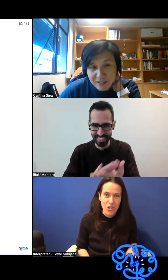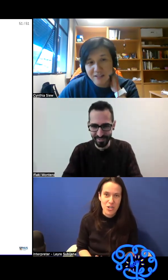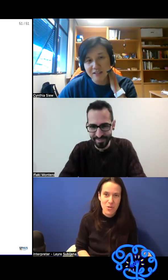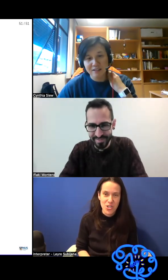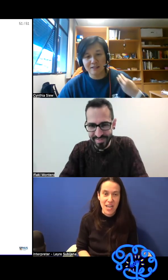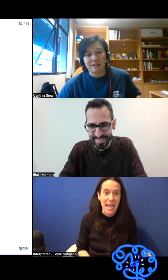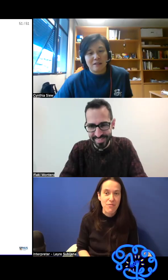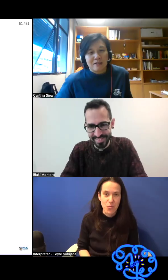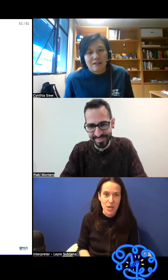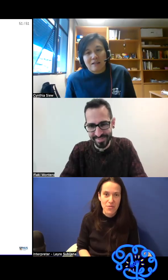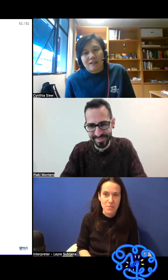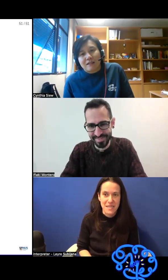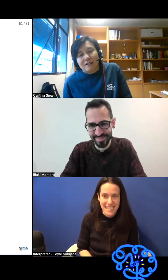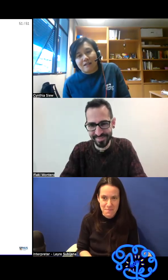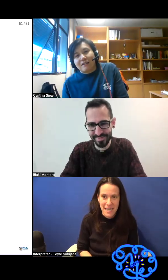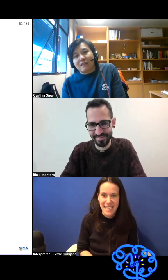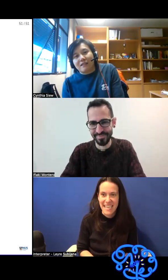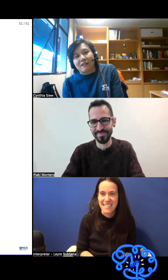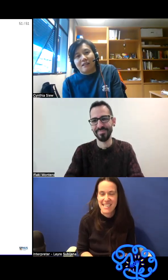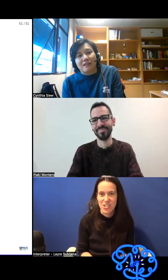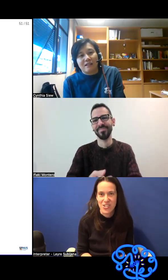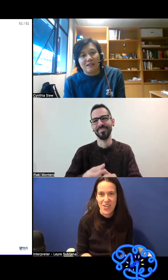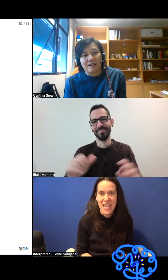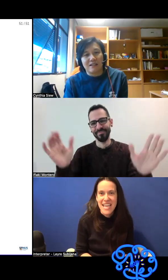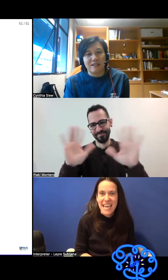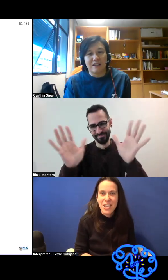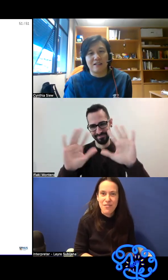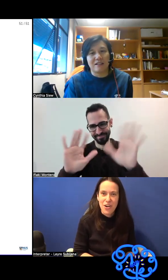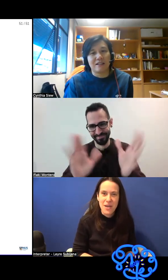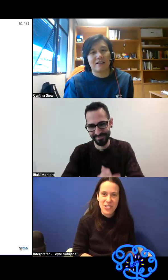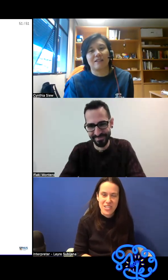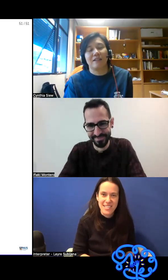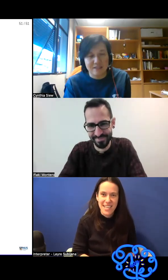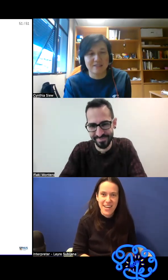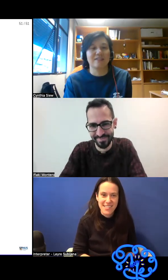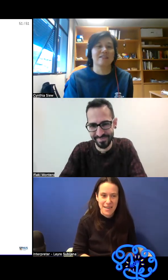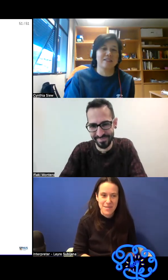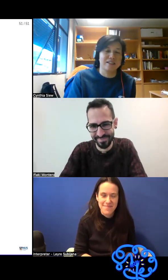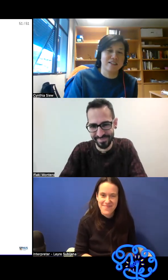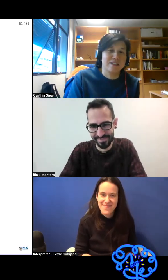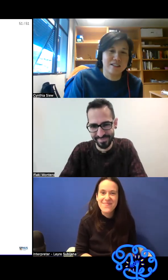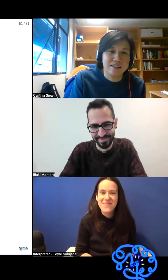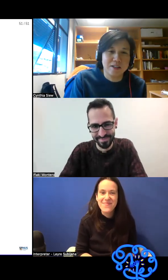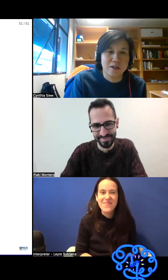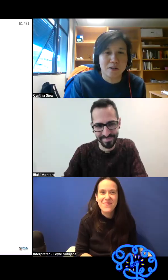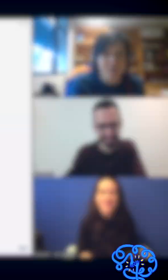her contribution and everyone for participating in this session. So thank you very much and see you next time.